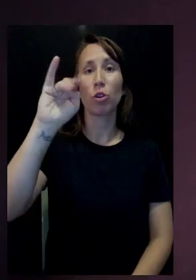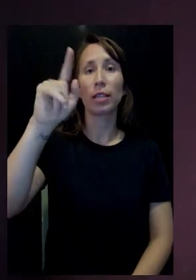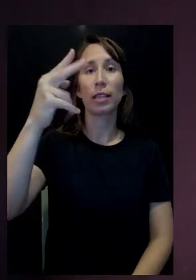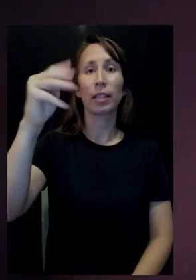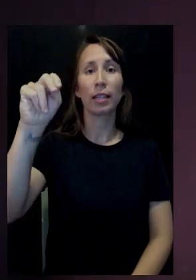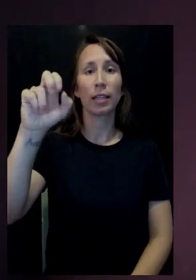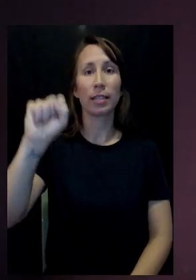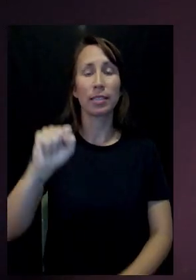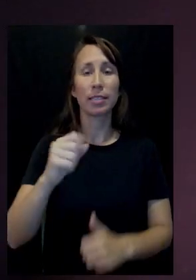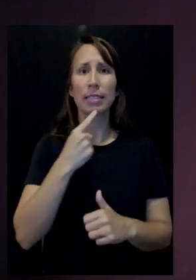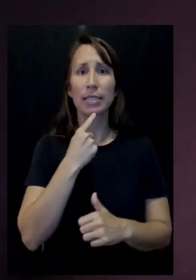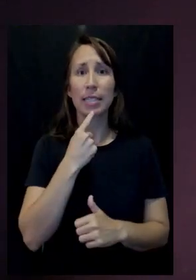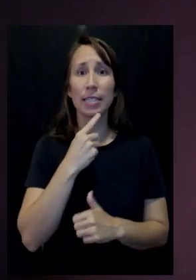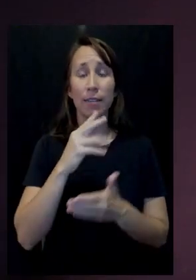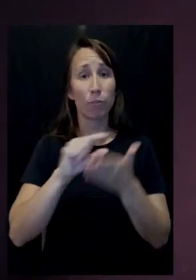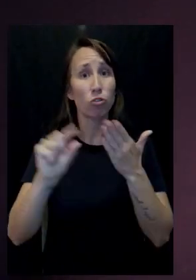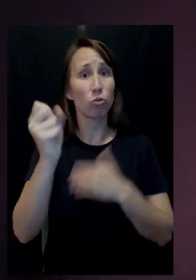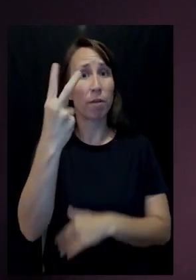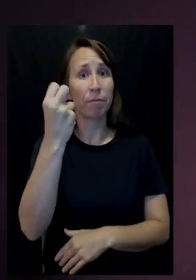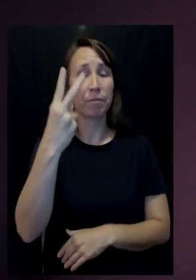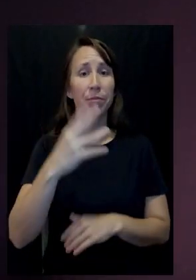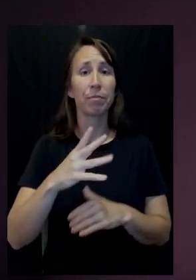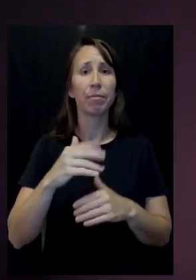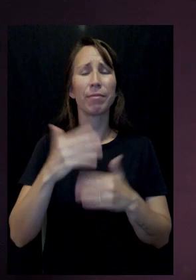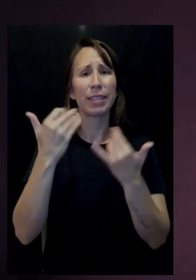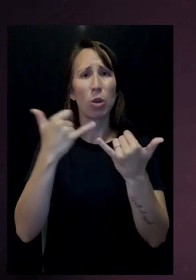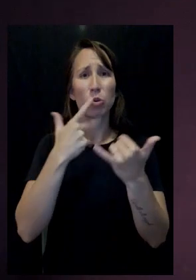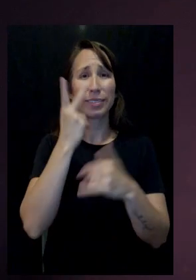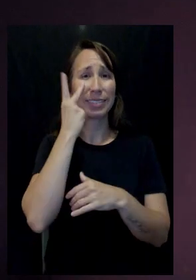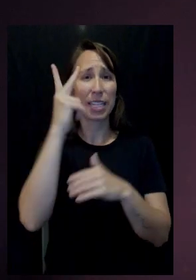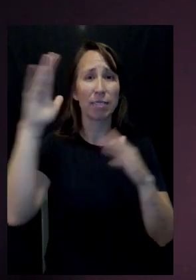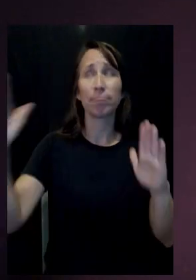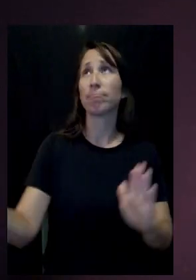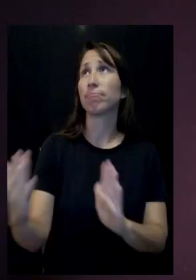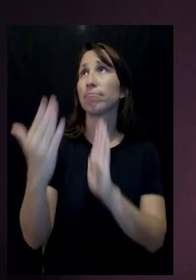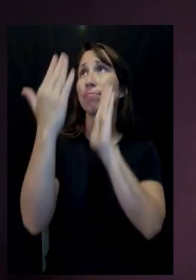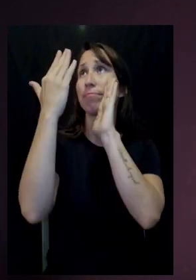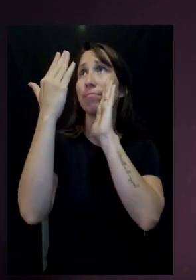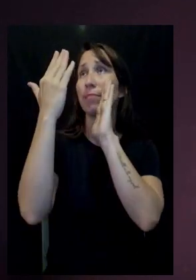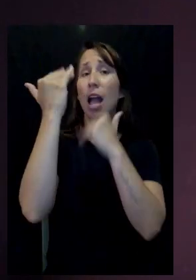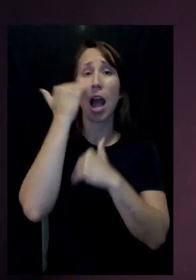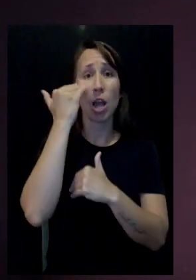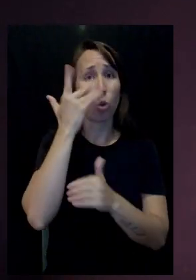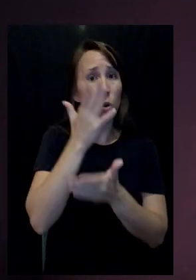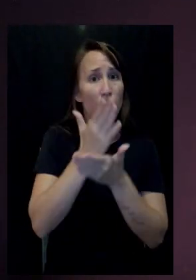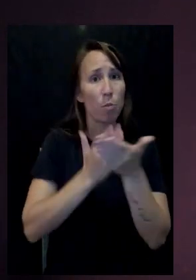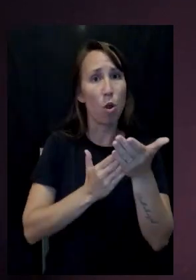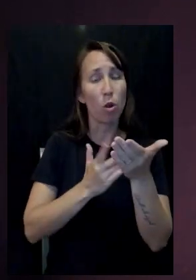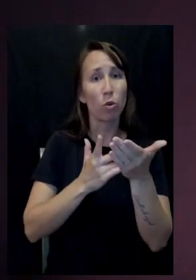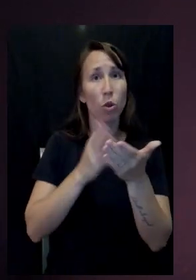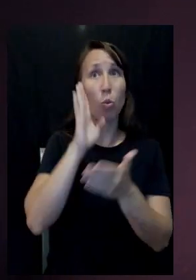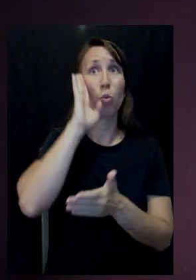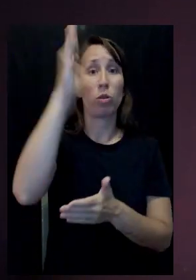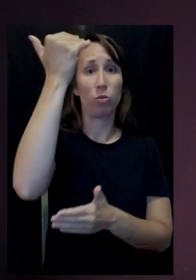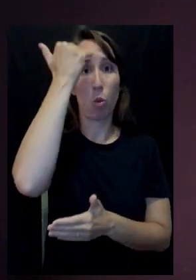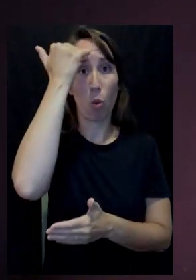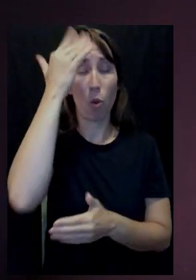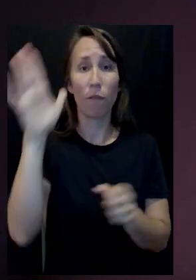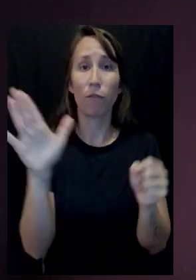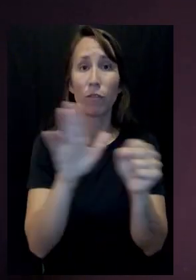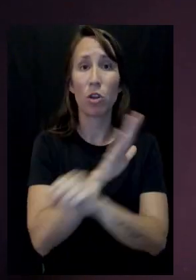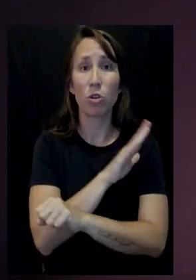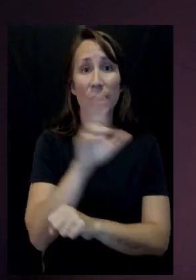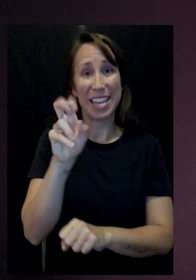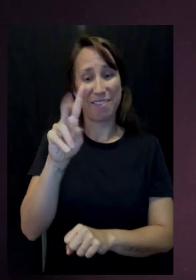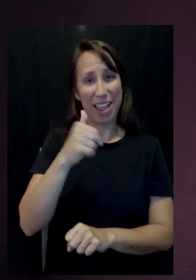12, for now we see in a mirror dimly, but then face to face. Now I know in part, then I shall know fully, even